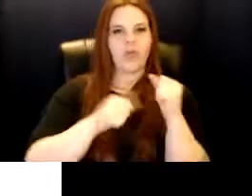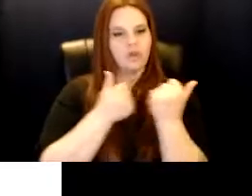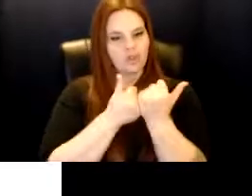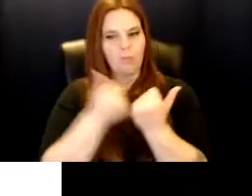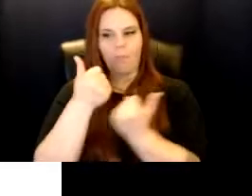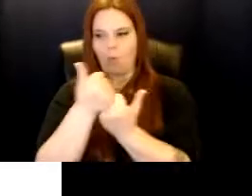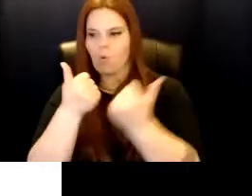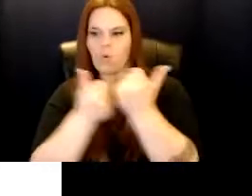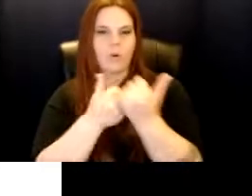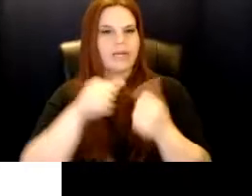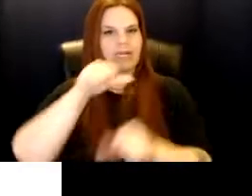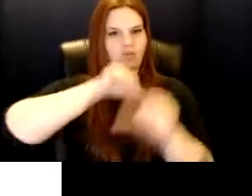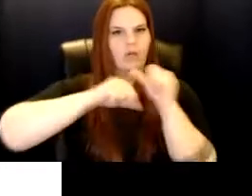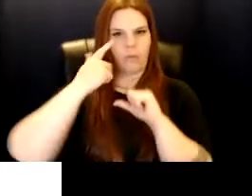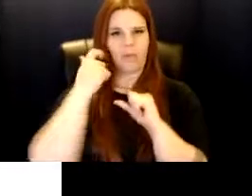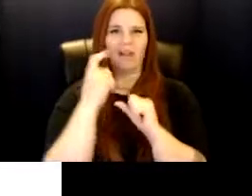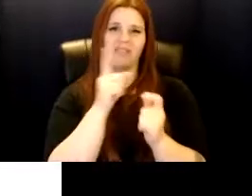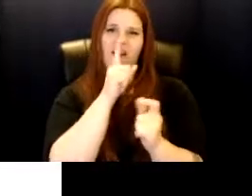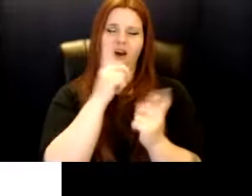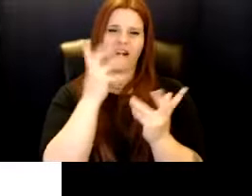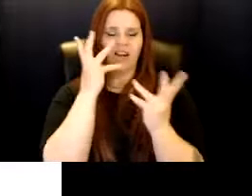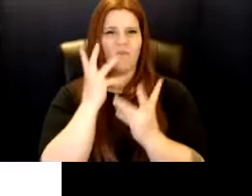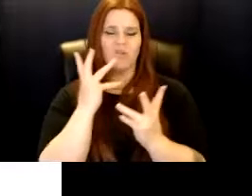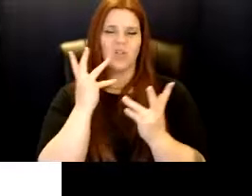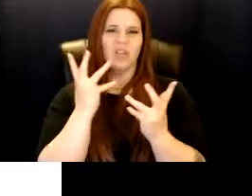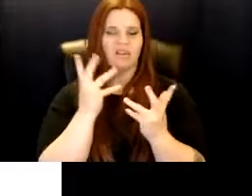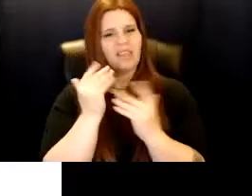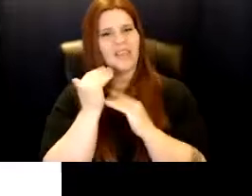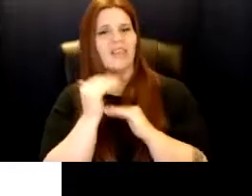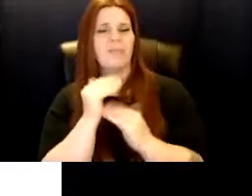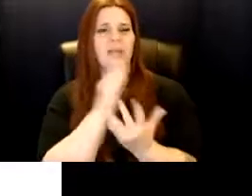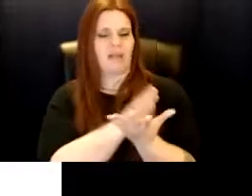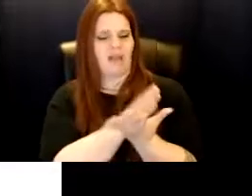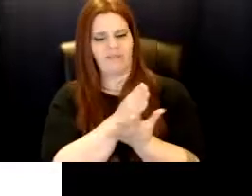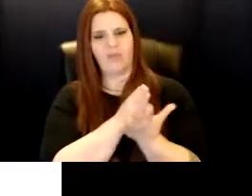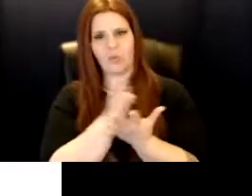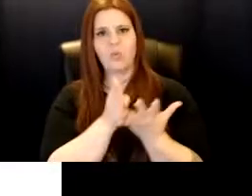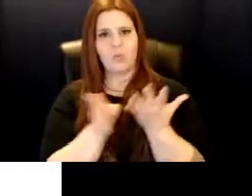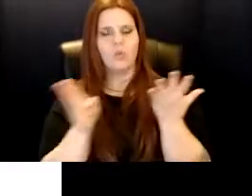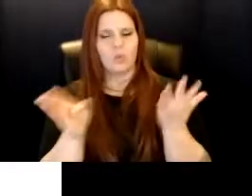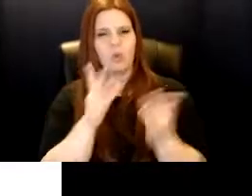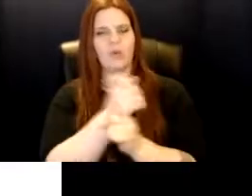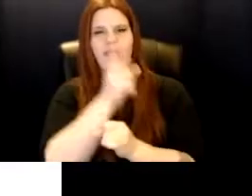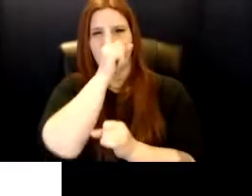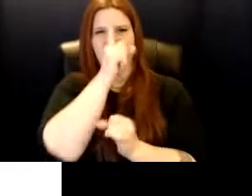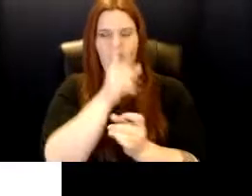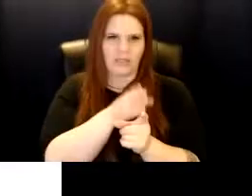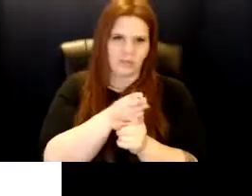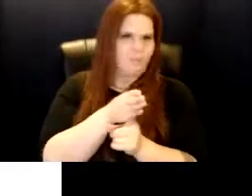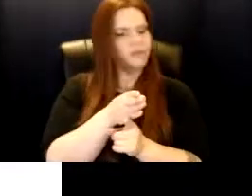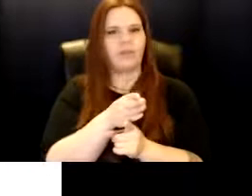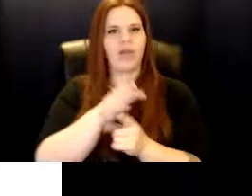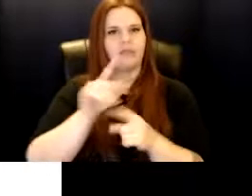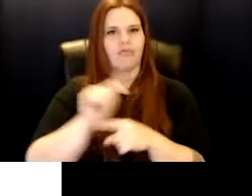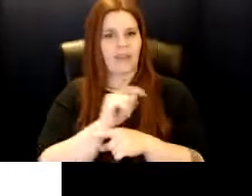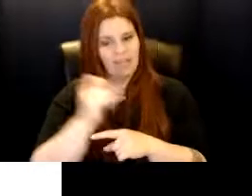another because there are unfortunately limited avenues for them to get this very kind of specialized training. And if